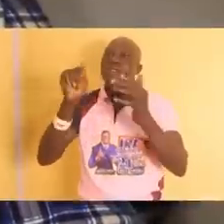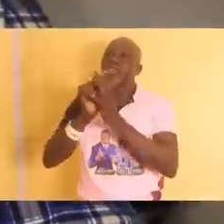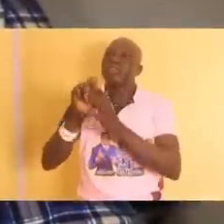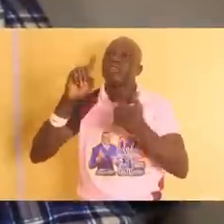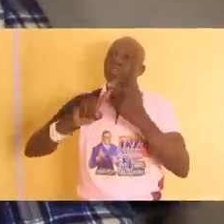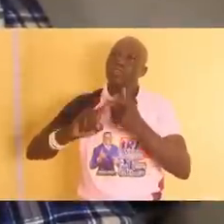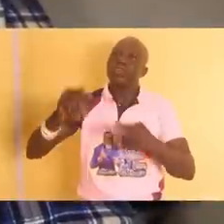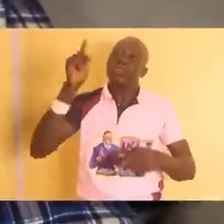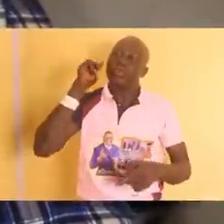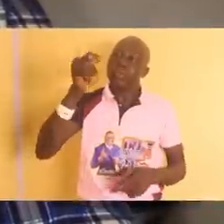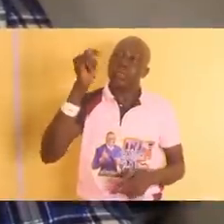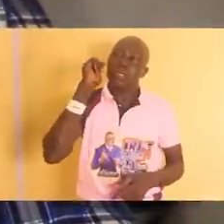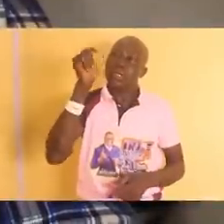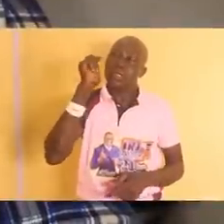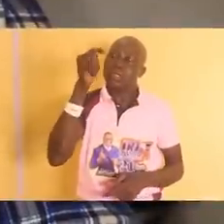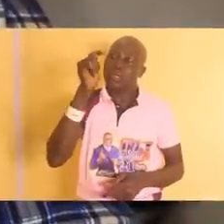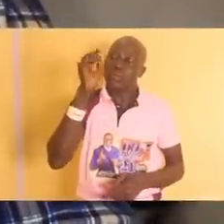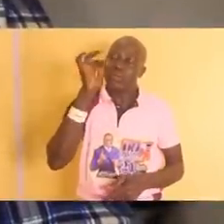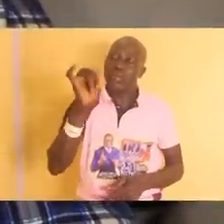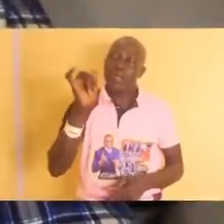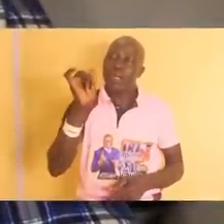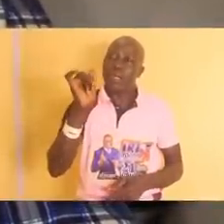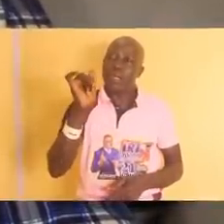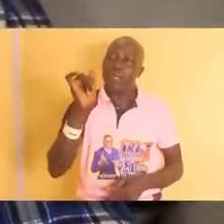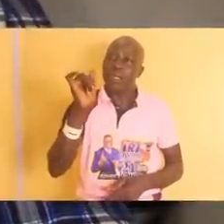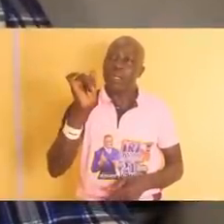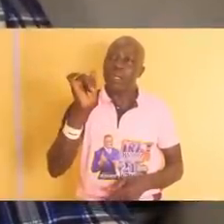am next to